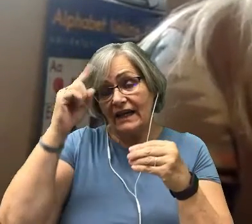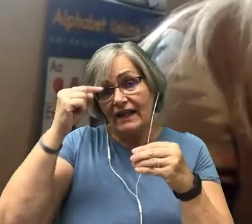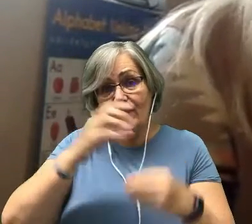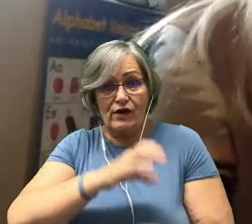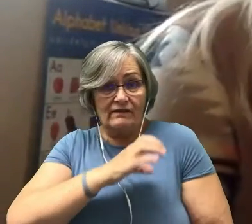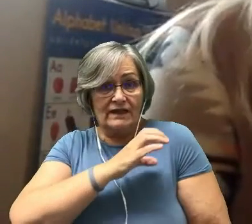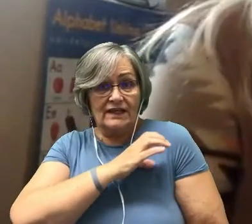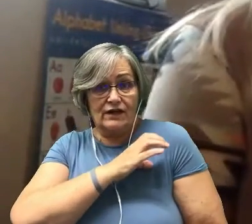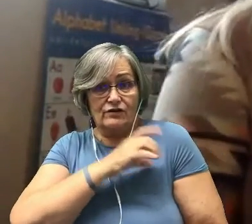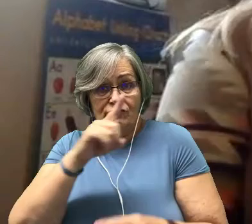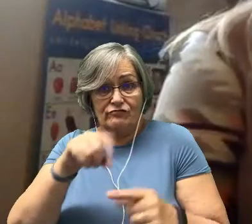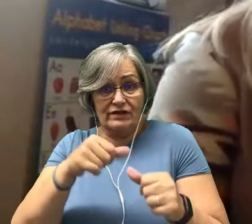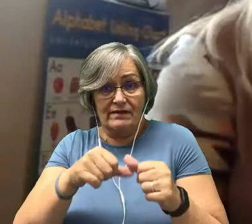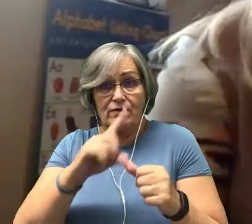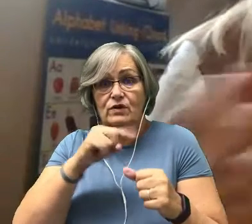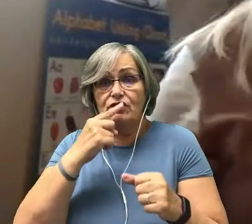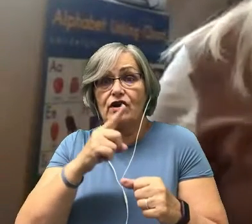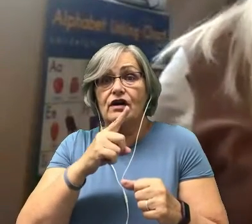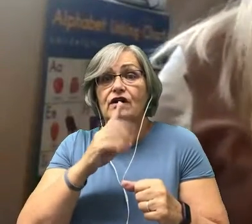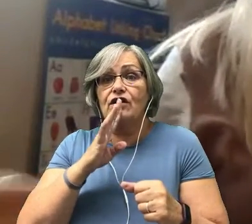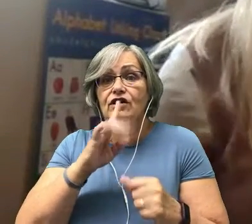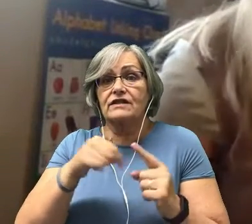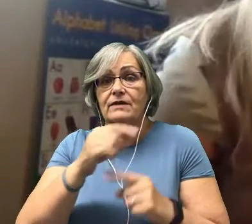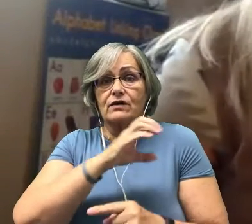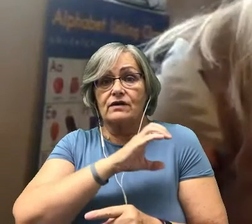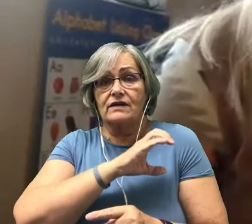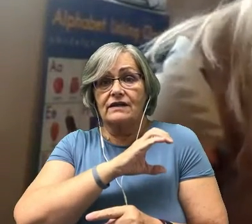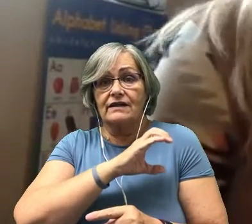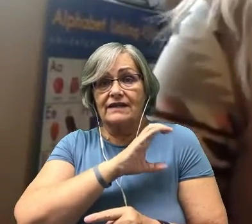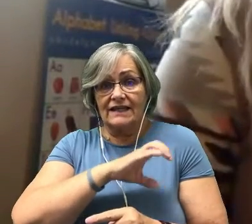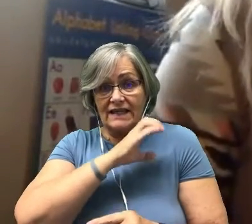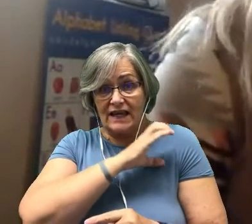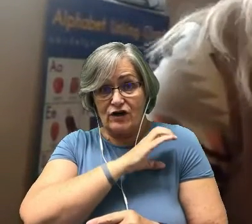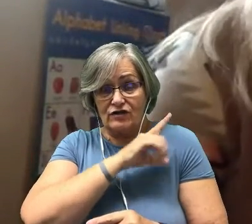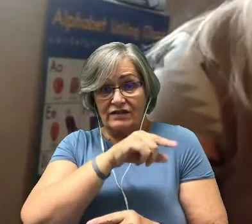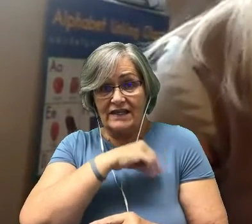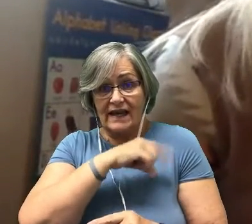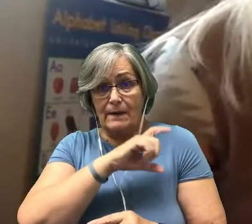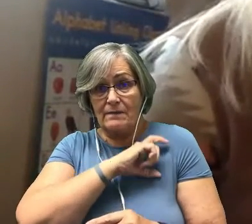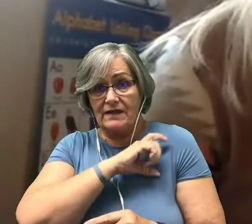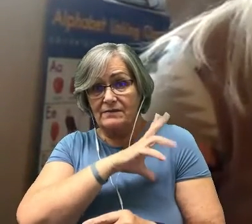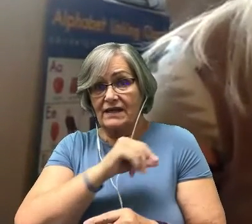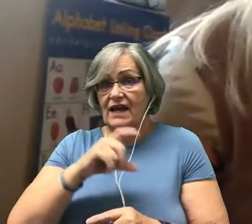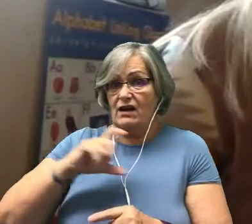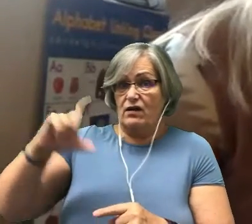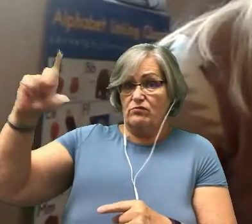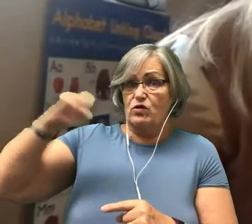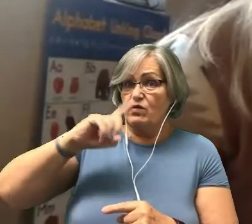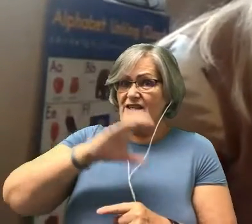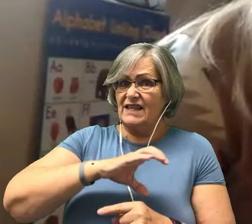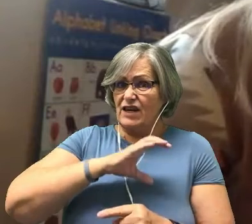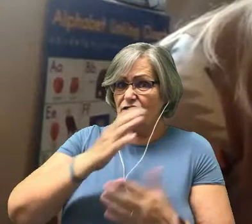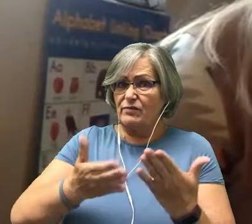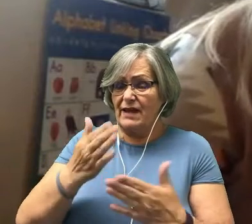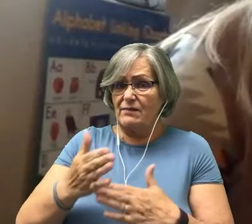his story. Remember we talked about characters? He had a policeman in his story, and maybe even the moon was one of his characters, and he